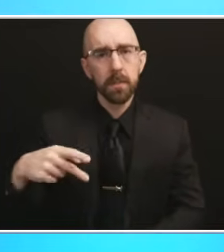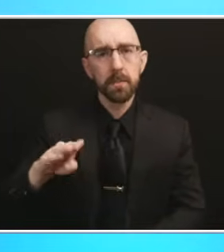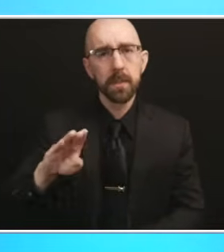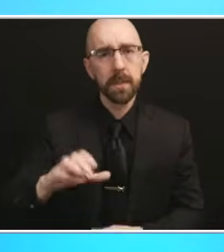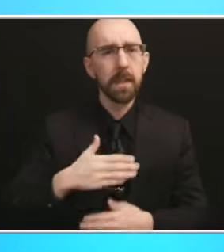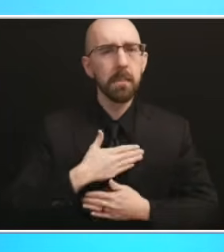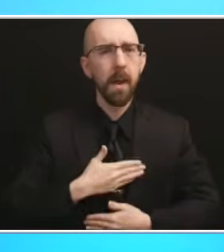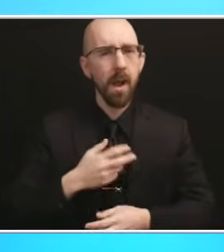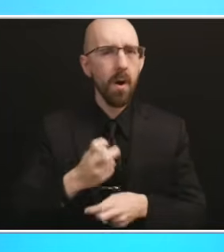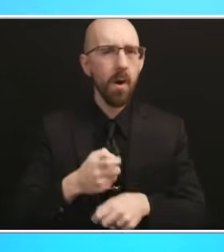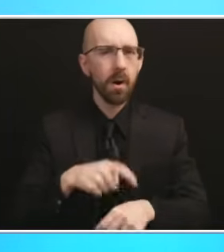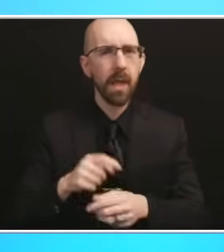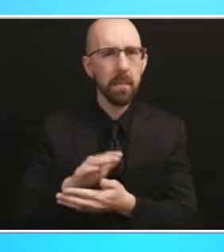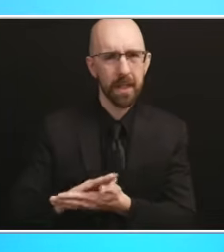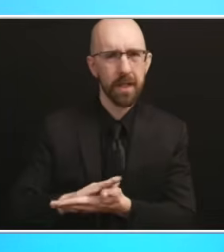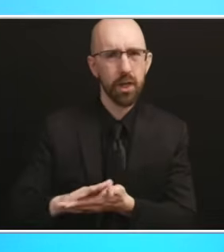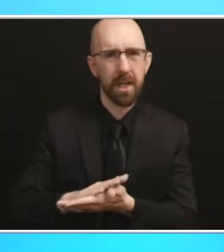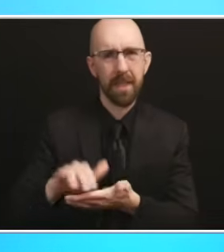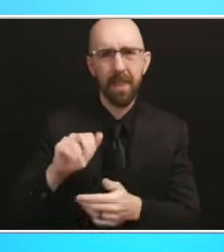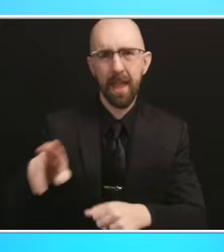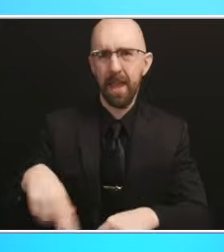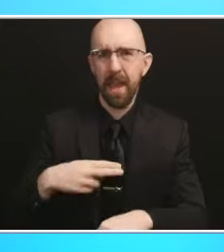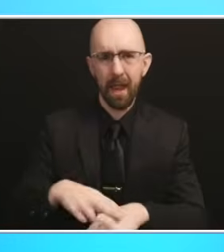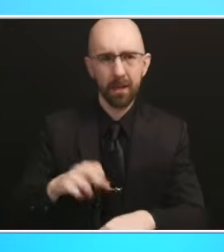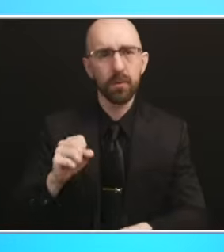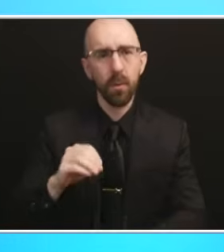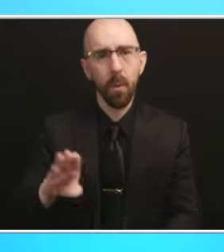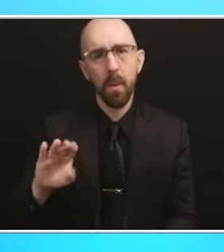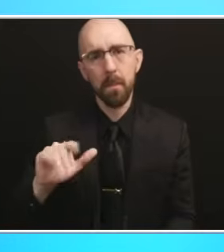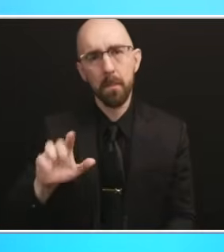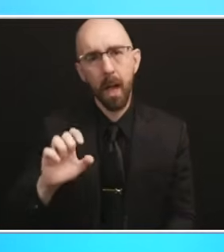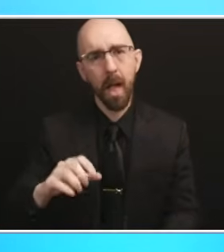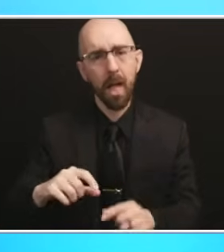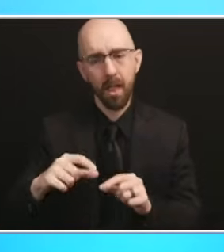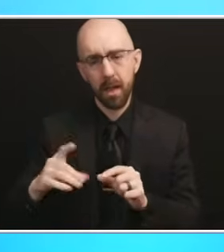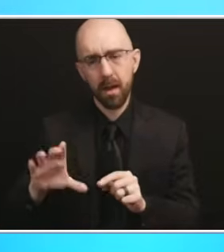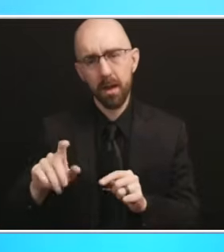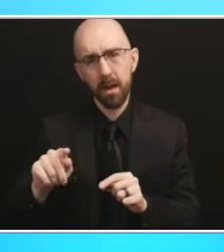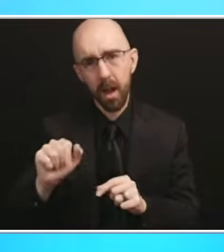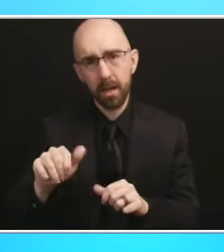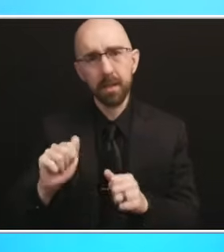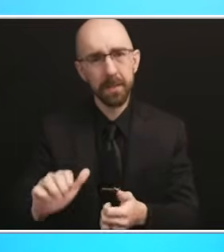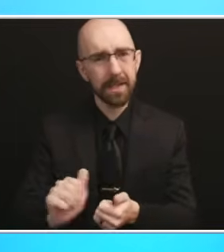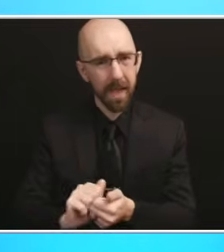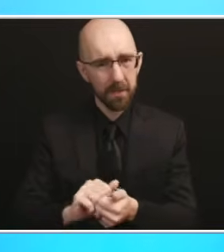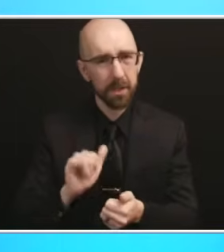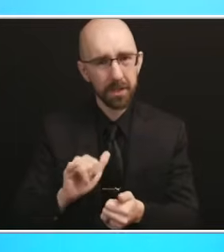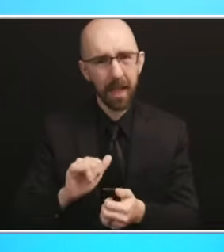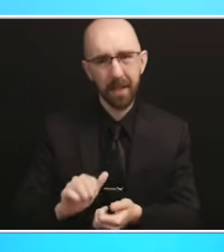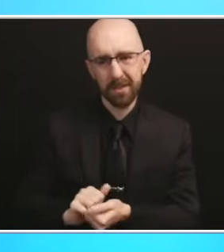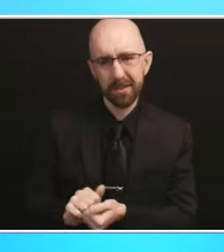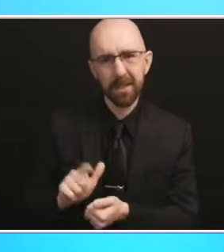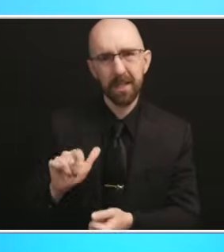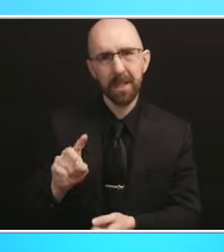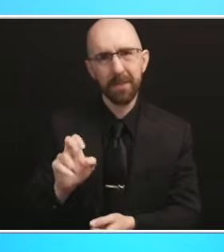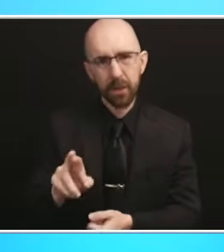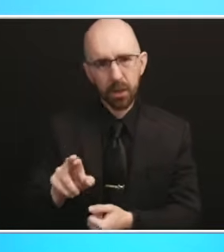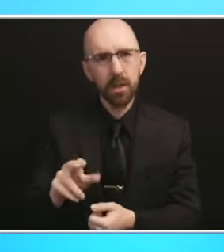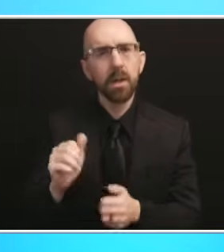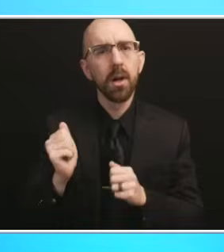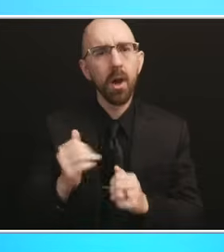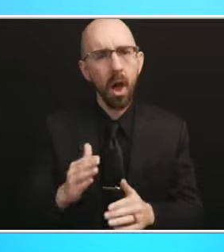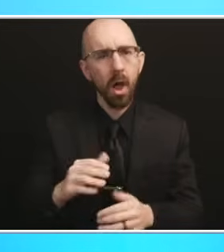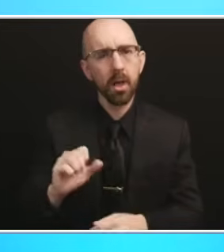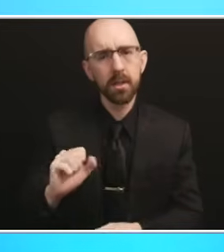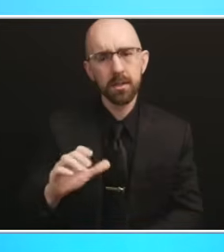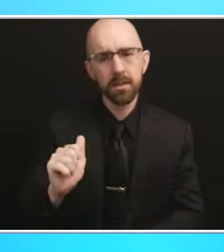out naturally, and so the bile ducts can get damaged, and then that is very corrosive to the liver and can eventually cause bile duct scarring and loss, which